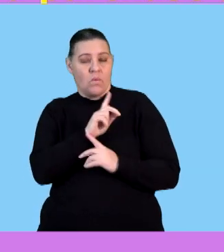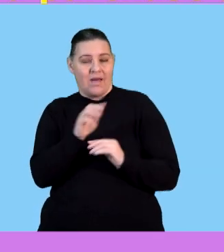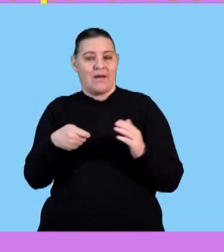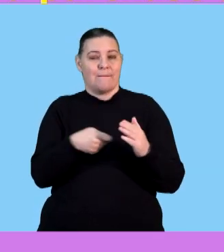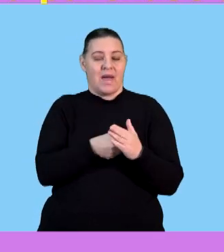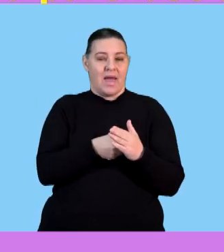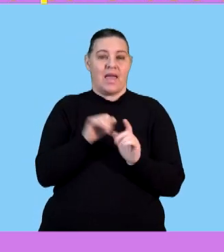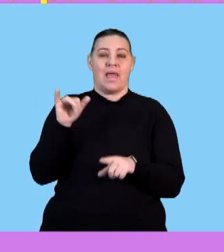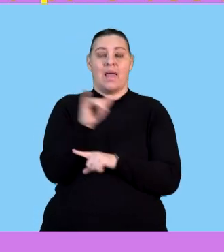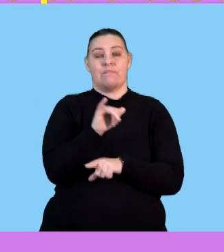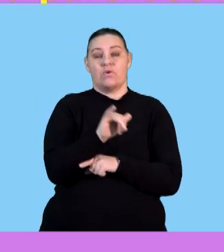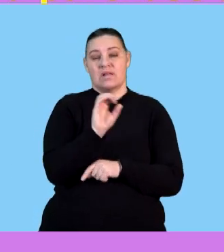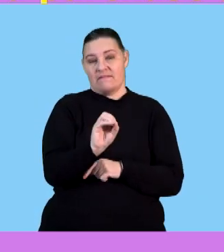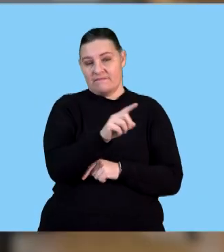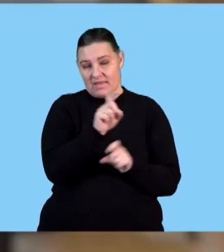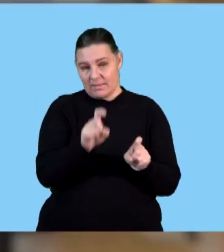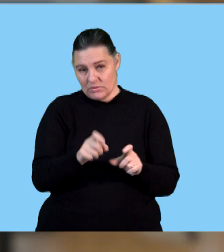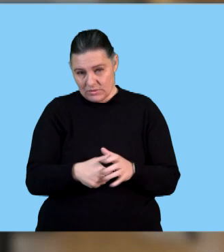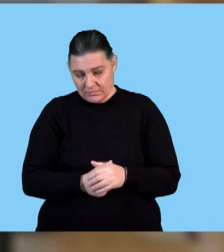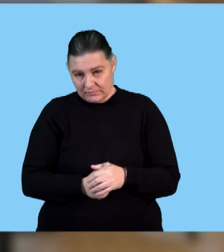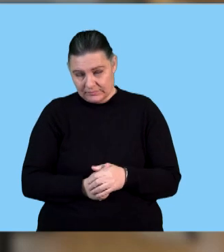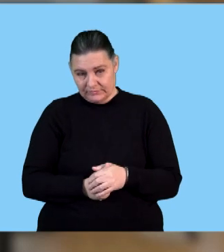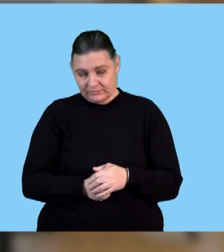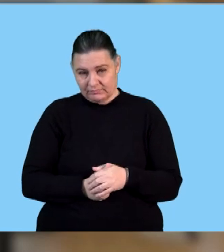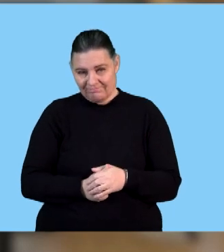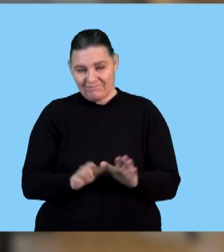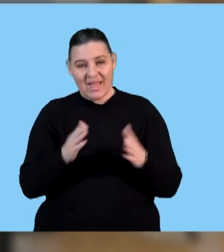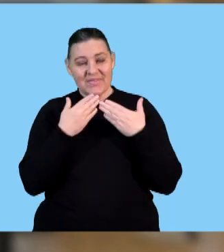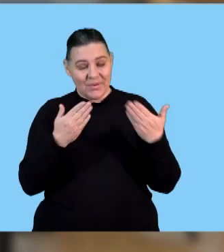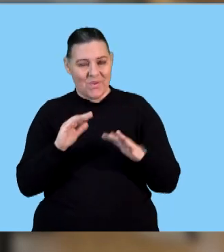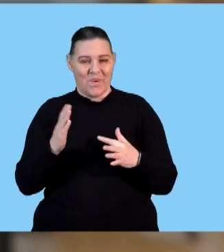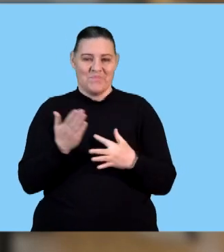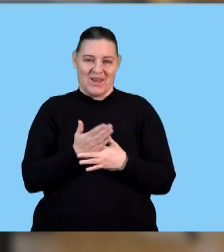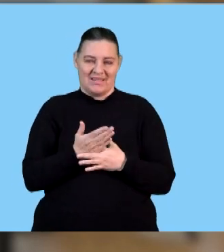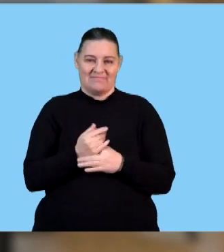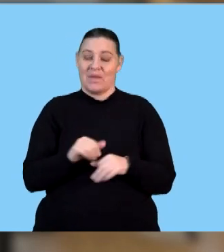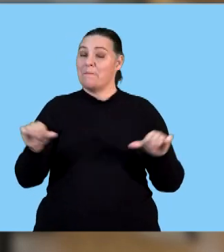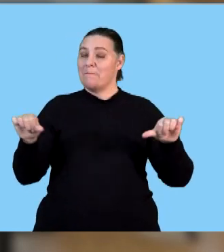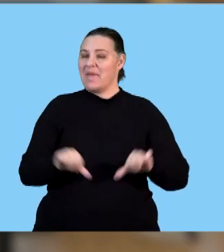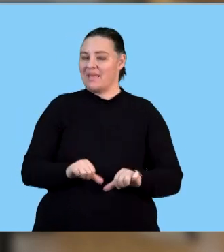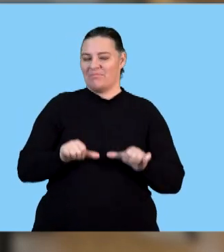airport in Cape Town. Thanks everyone. Let's have another break. I think when we get back, we'll carry on.